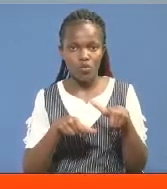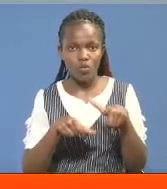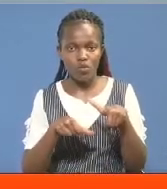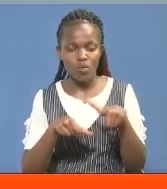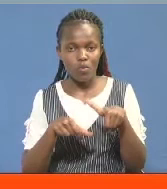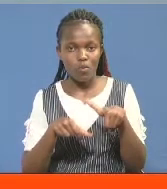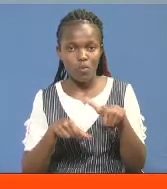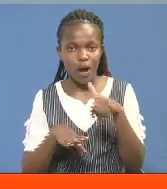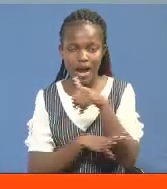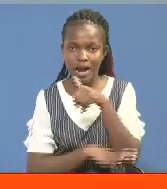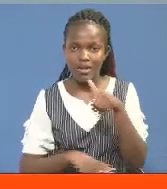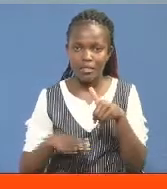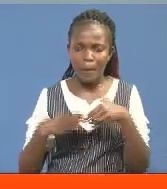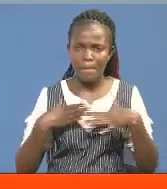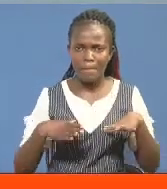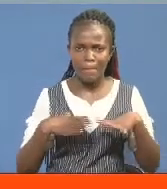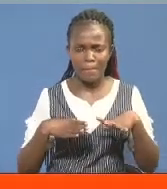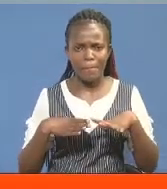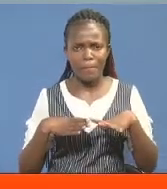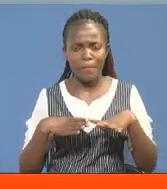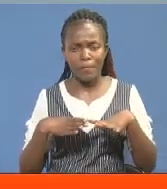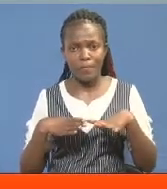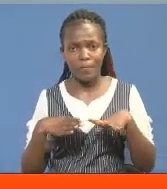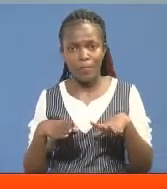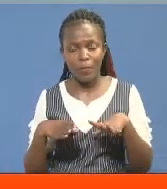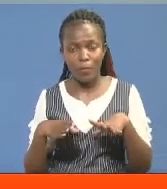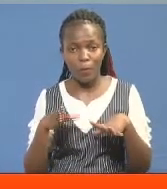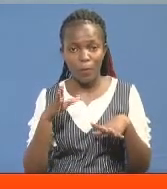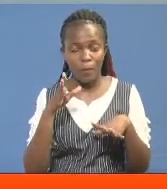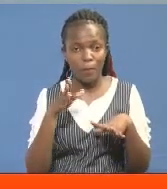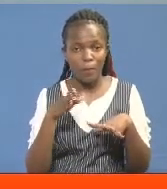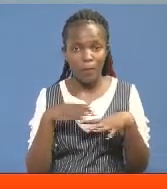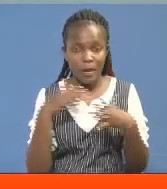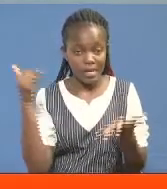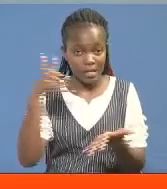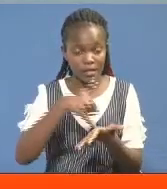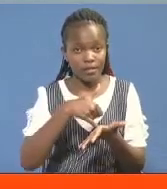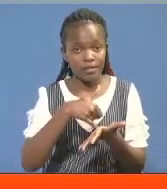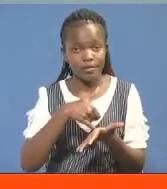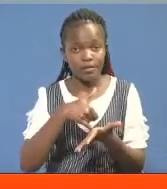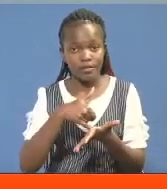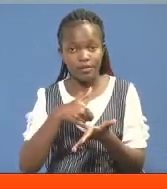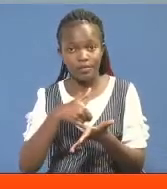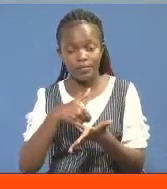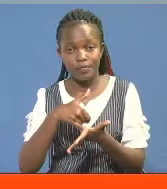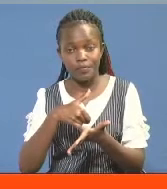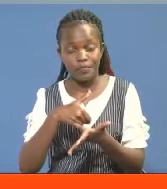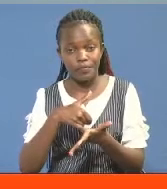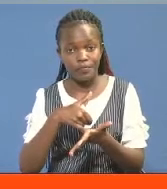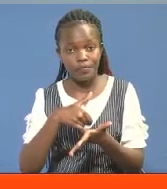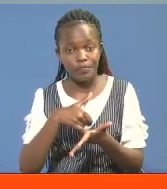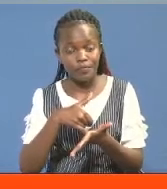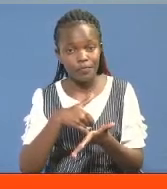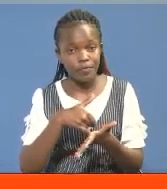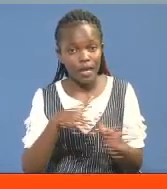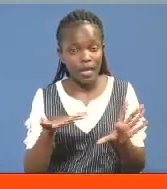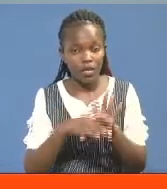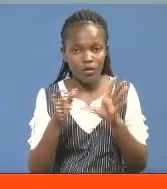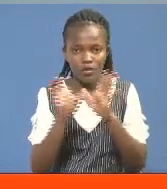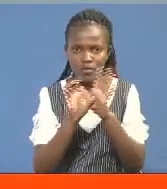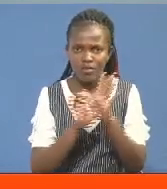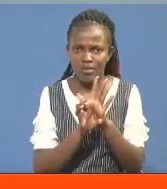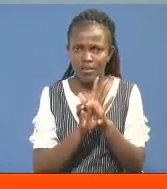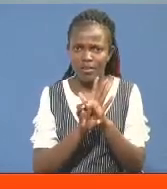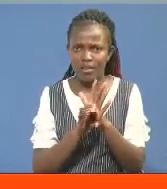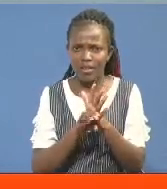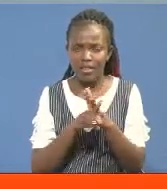when it comes to the process of BBI. But first, I want us to start off from the provision of public participation in the Constitution. Has there